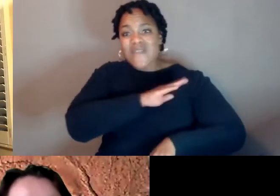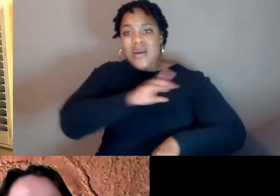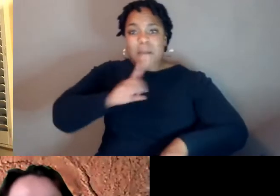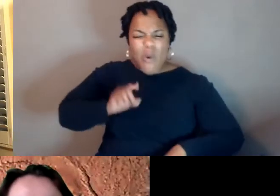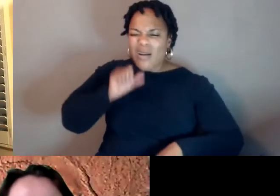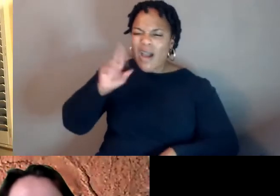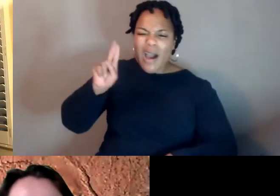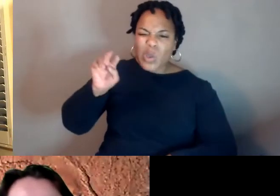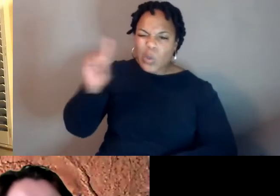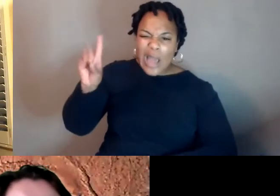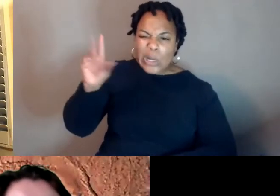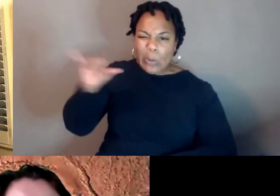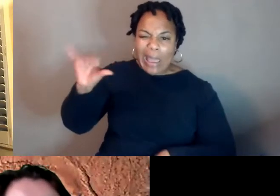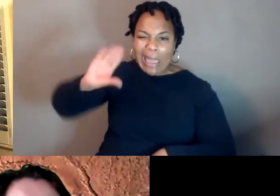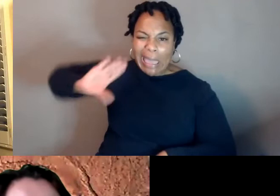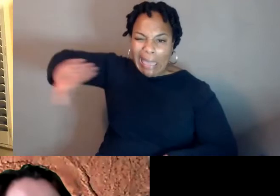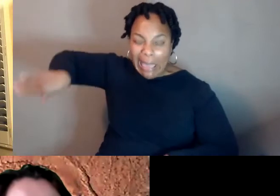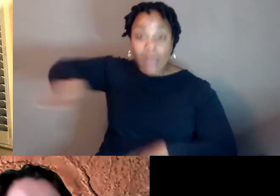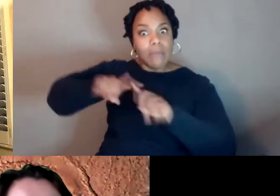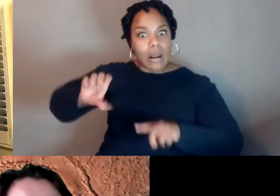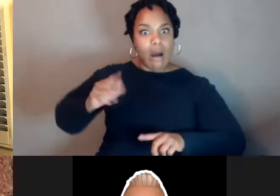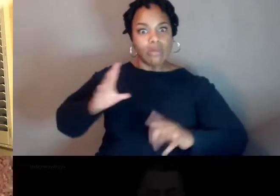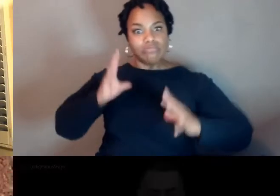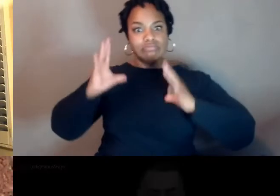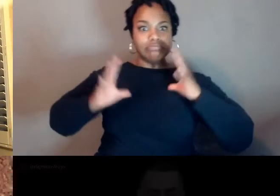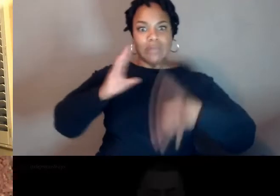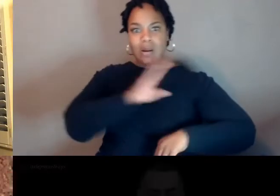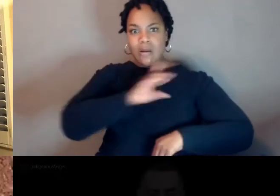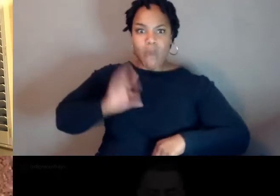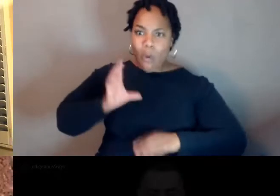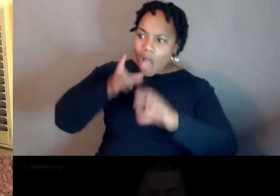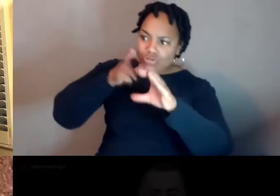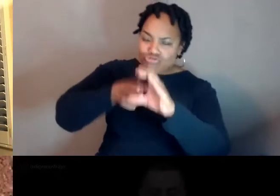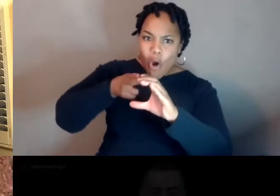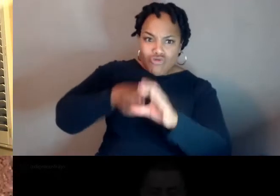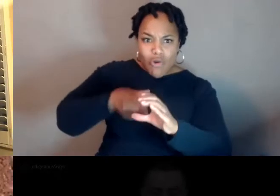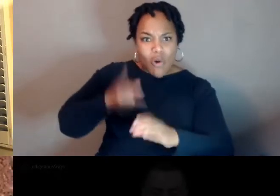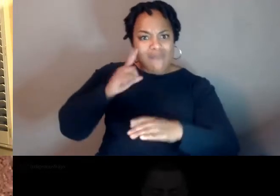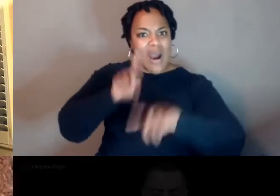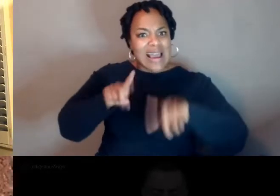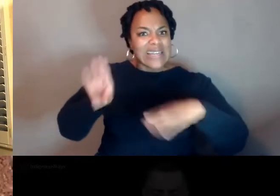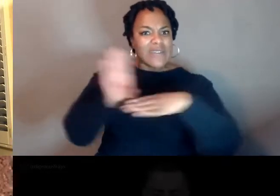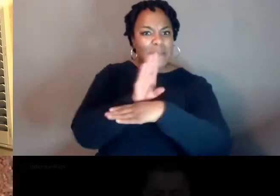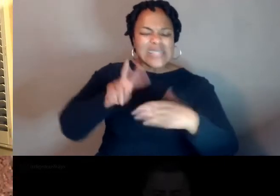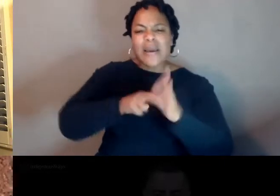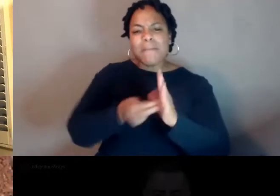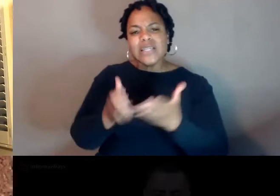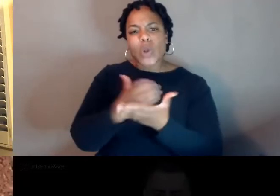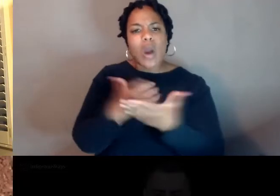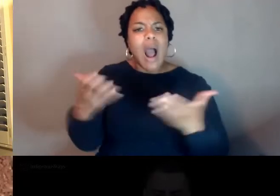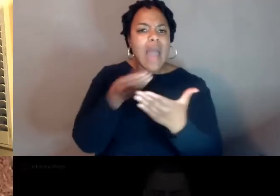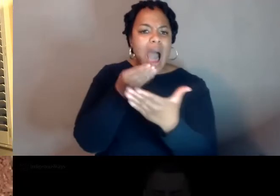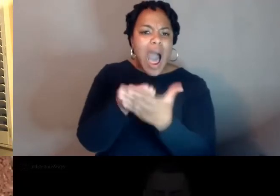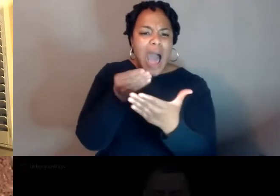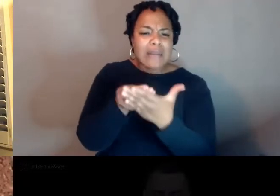be on all those boards, corporate boards, where you will make a lot of money and you never have to